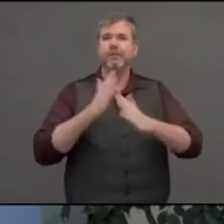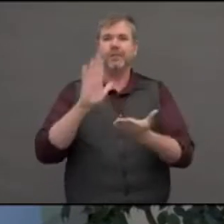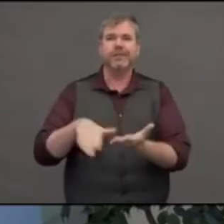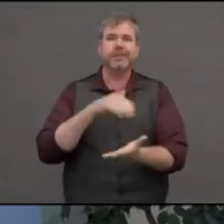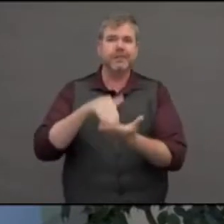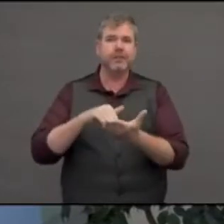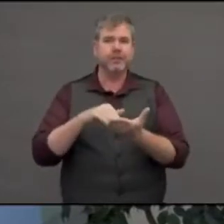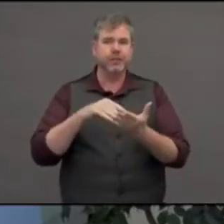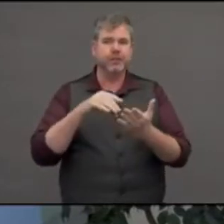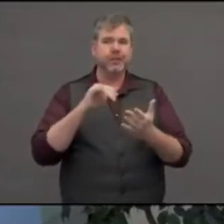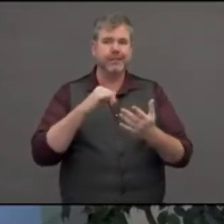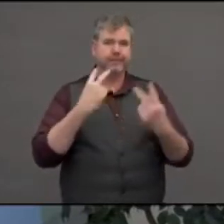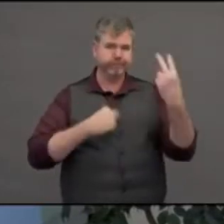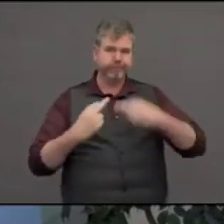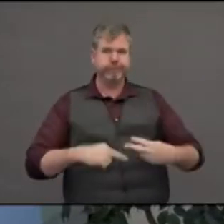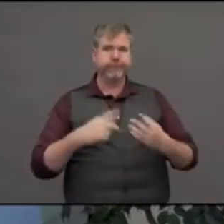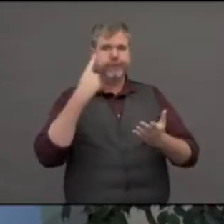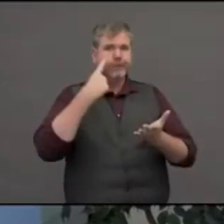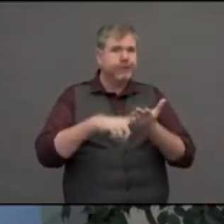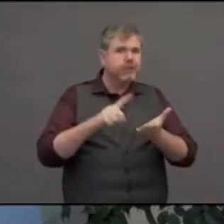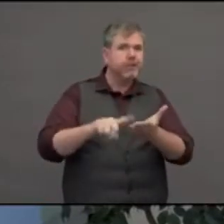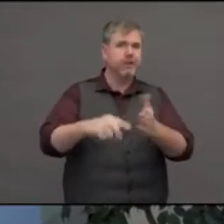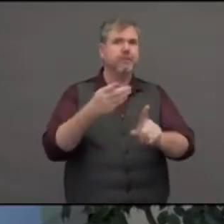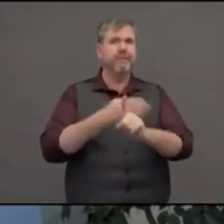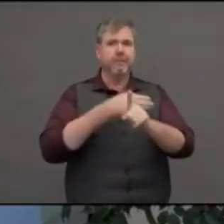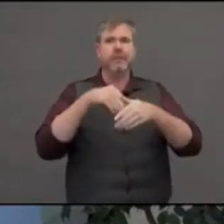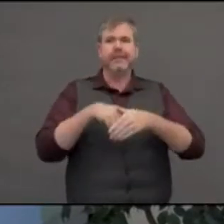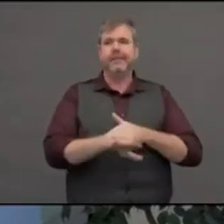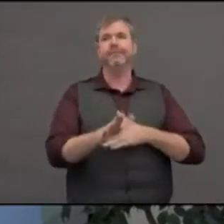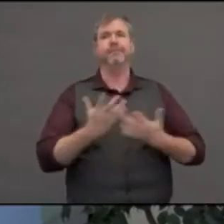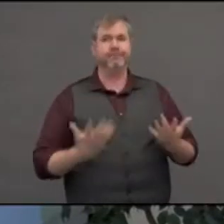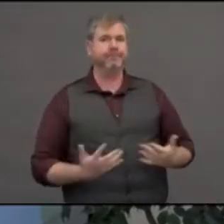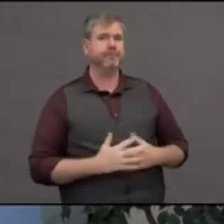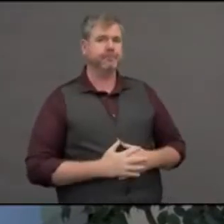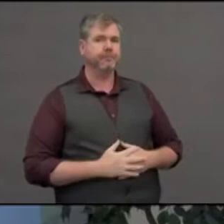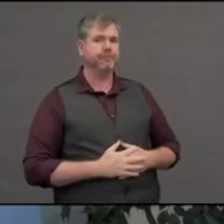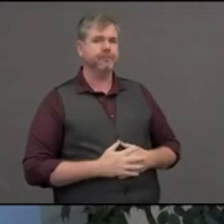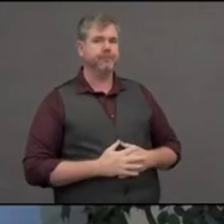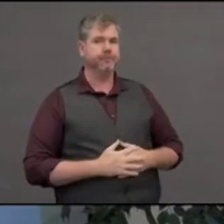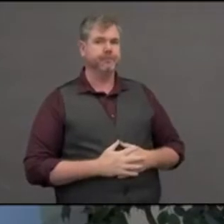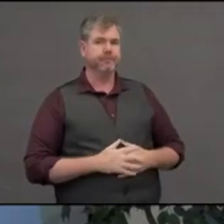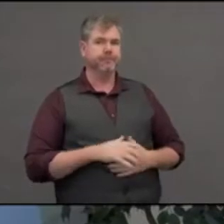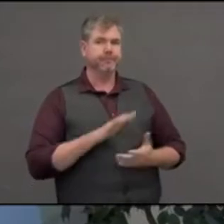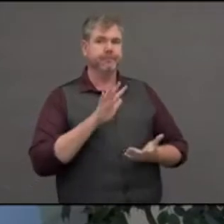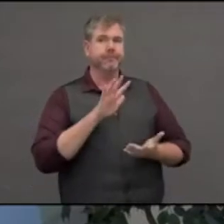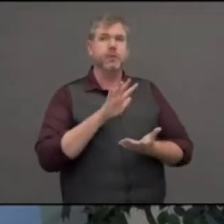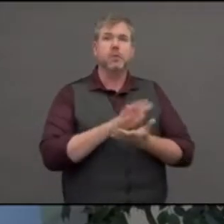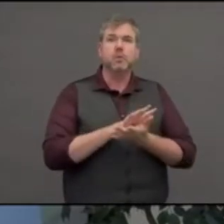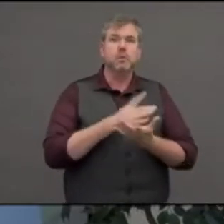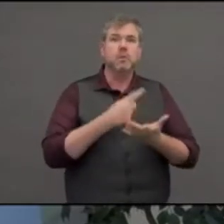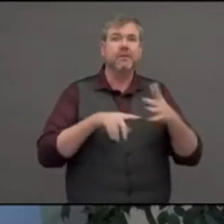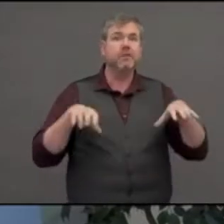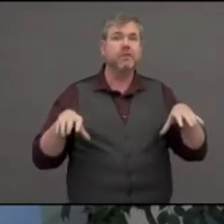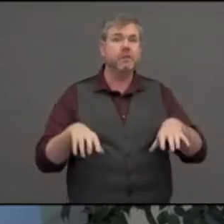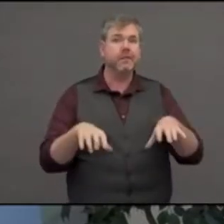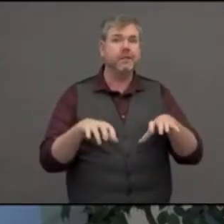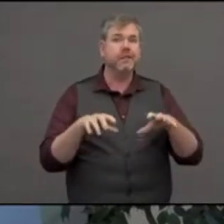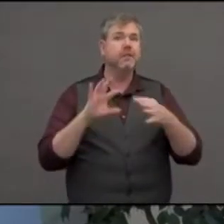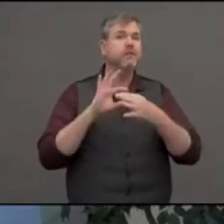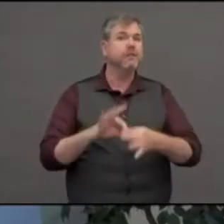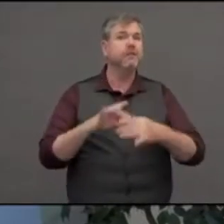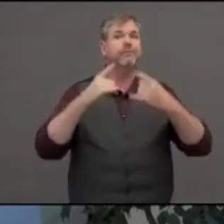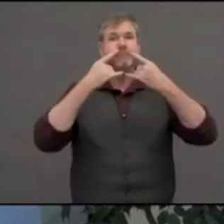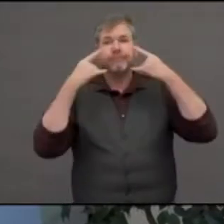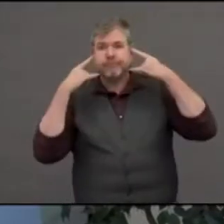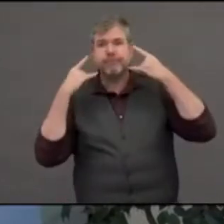know, the more effective things that the schools are really doing is really developing the use of the face coverings. I know we're not wearing the face coverings right now because of the reasons